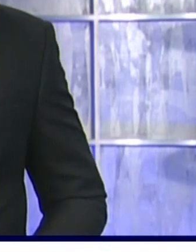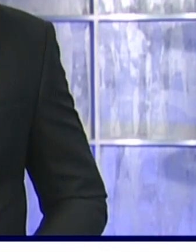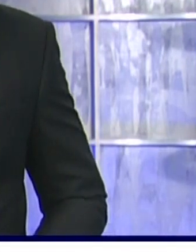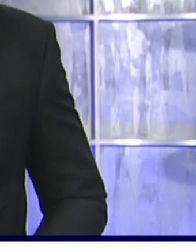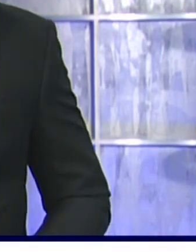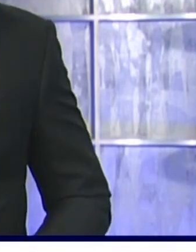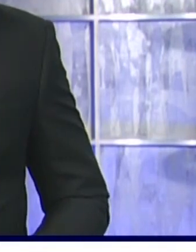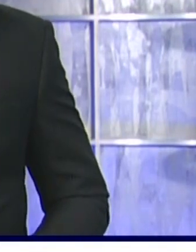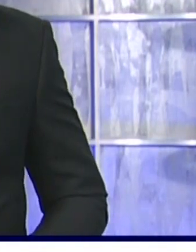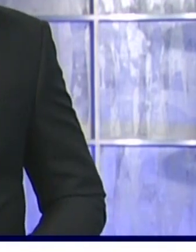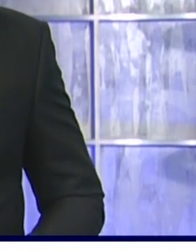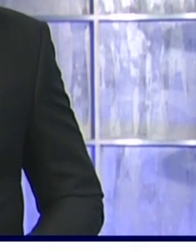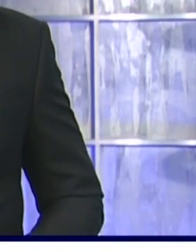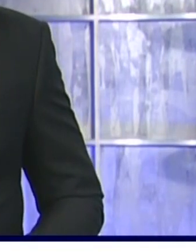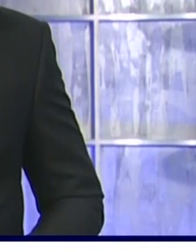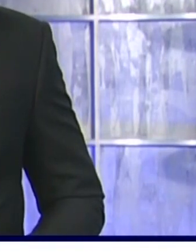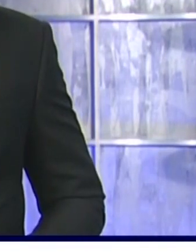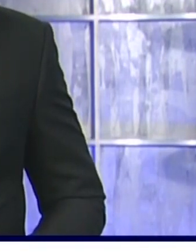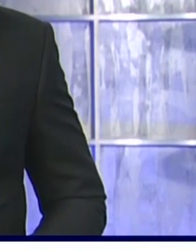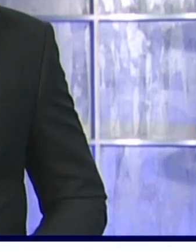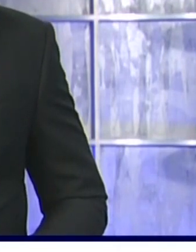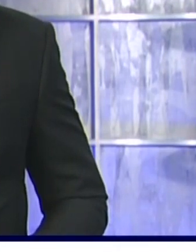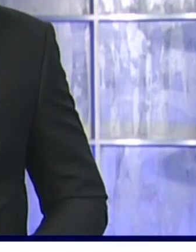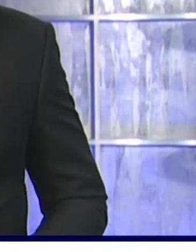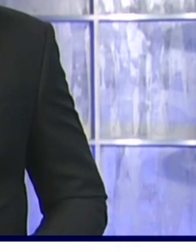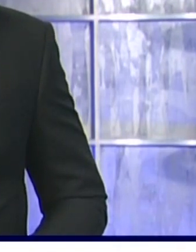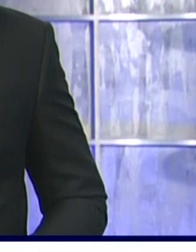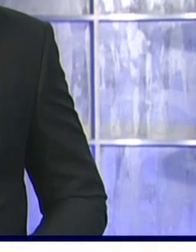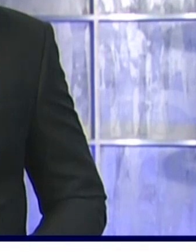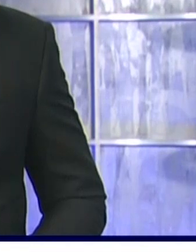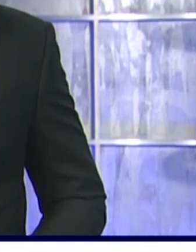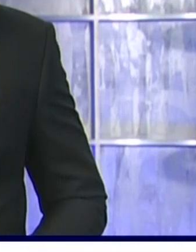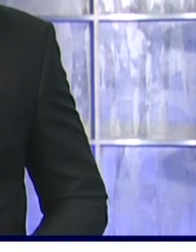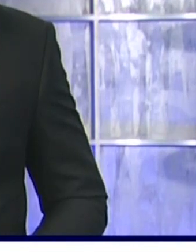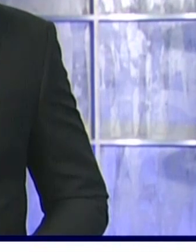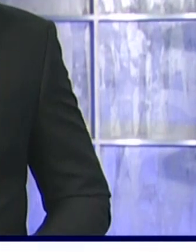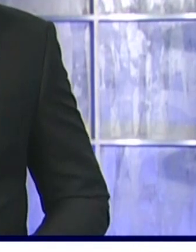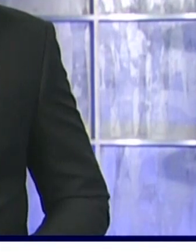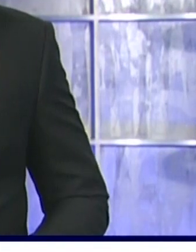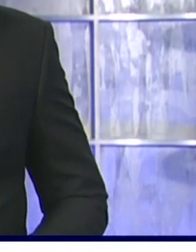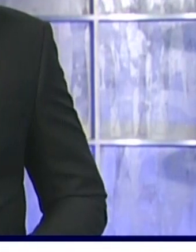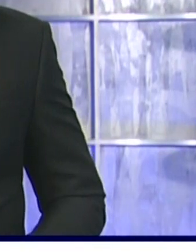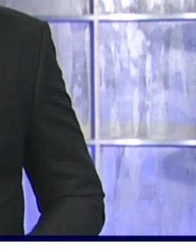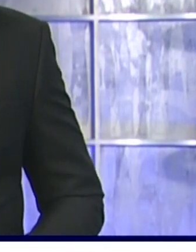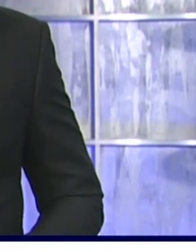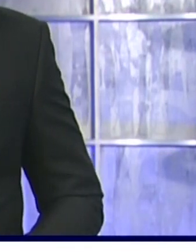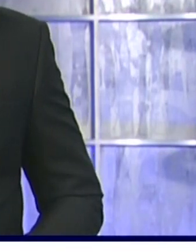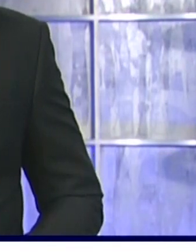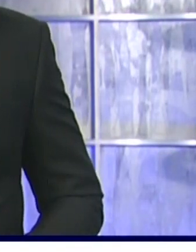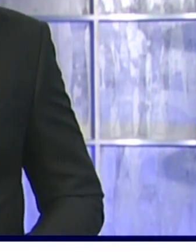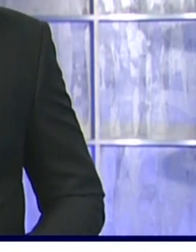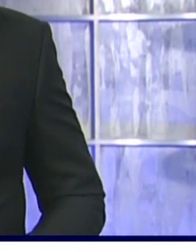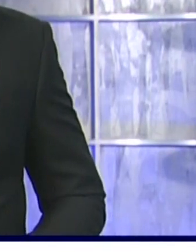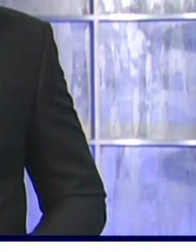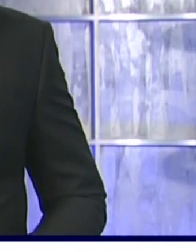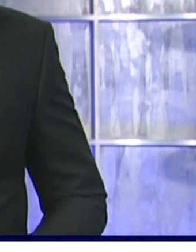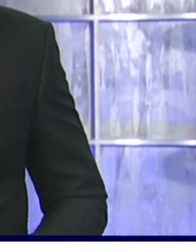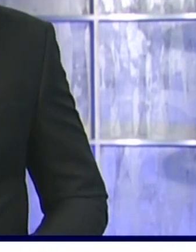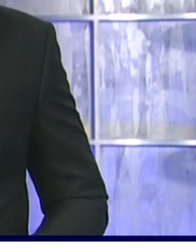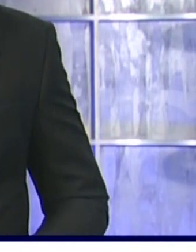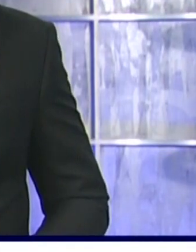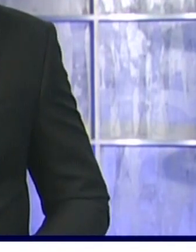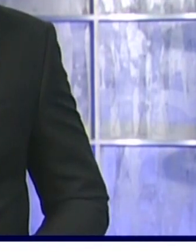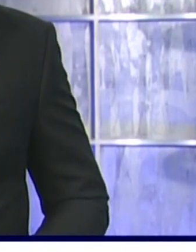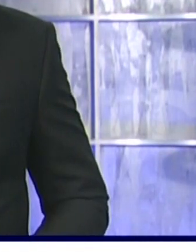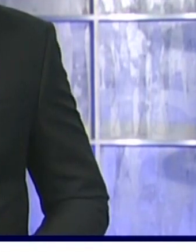Board. The payouts to former Cleo policyholders have begun. The BHTA worried about the impact of taxes on